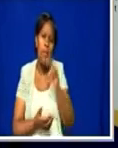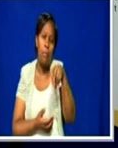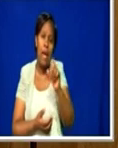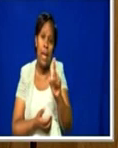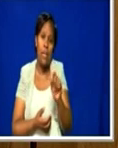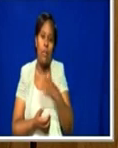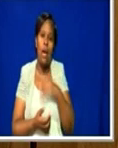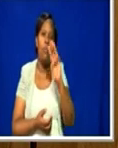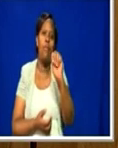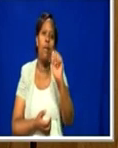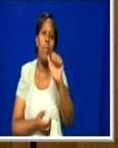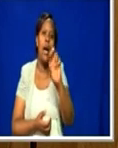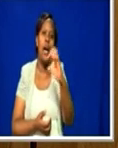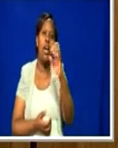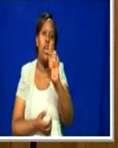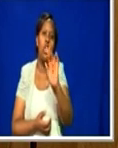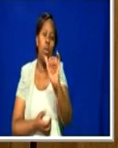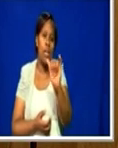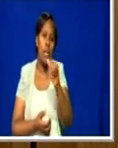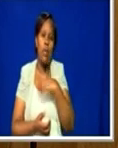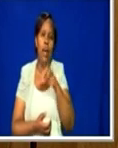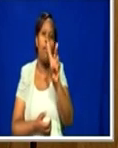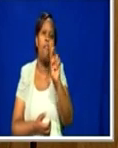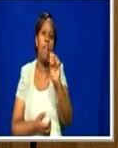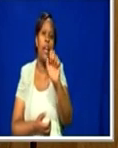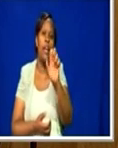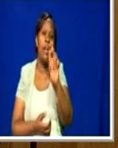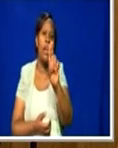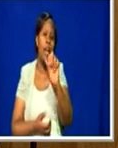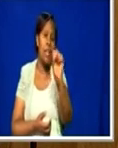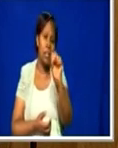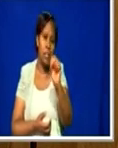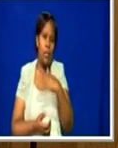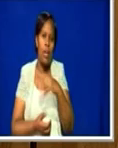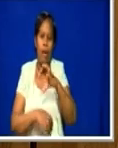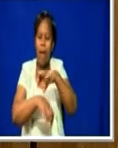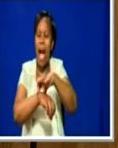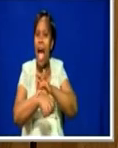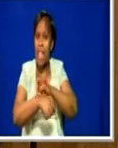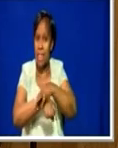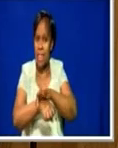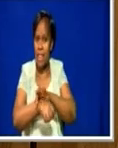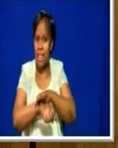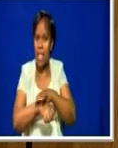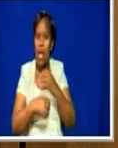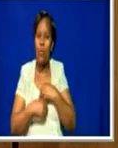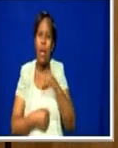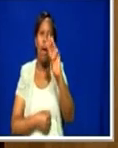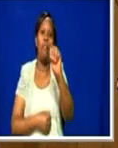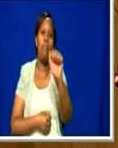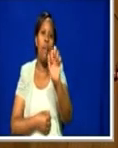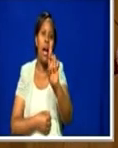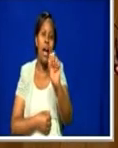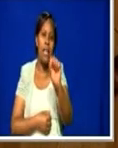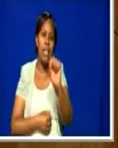have Mercury, we have Venus, we have Earth, we have Mars,